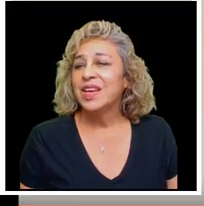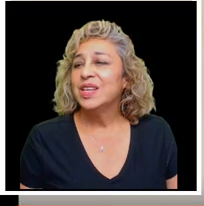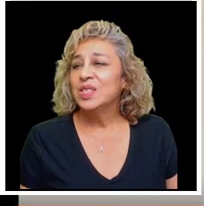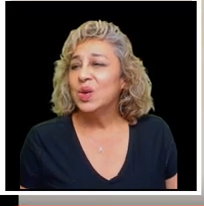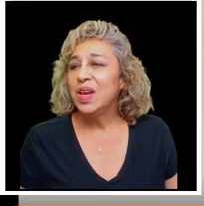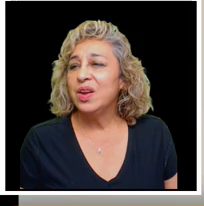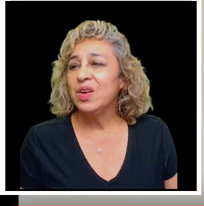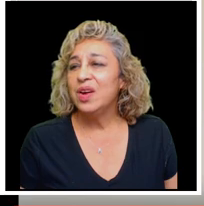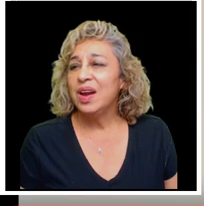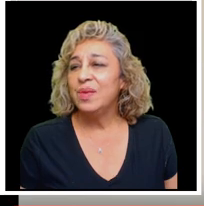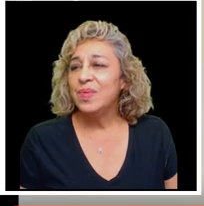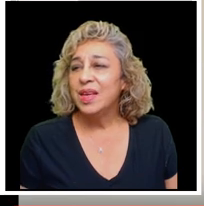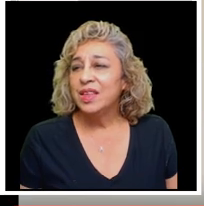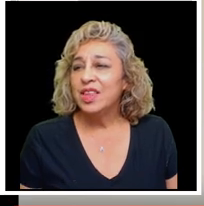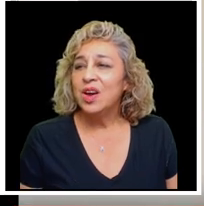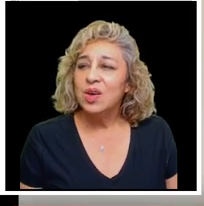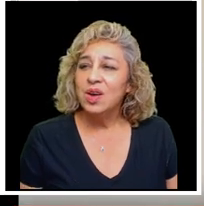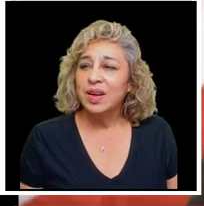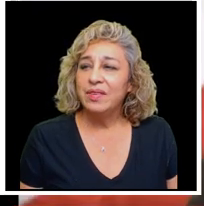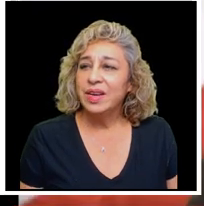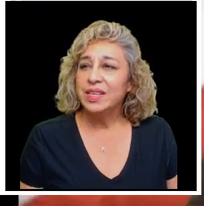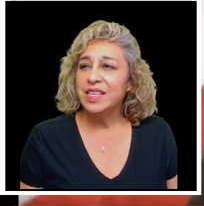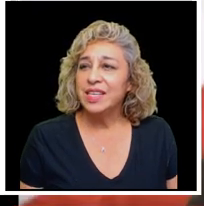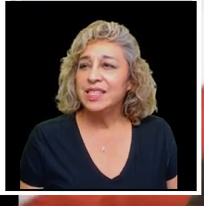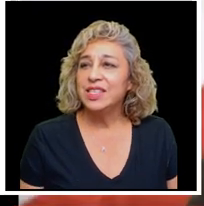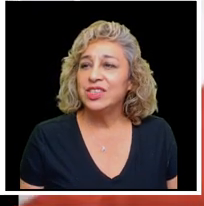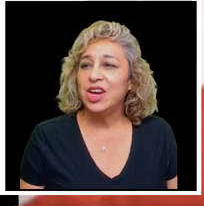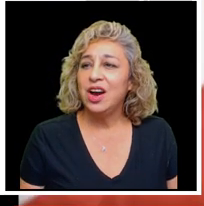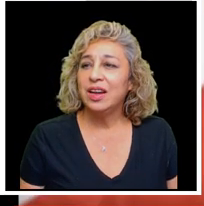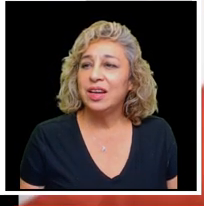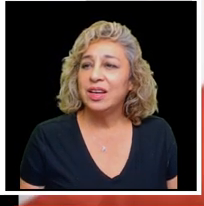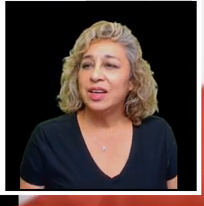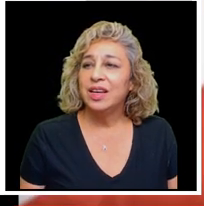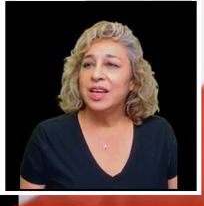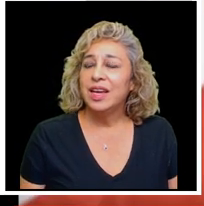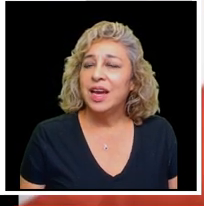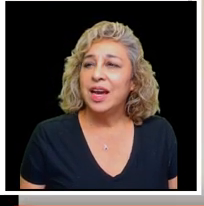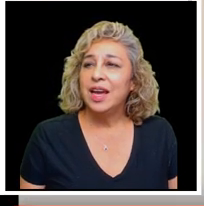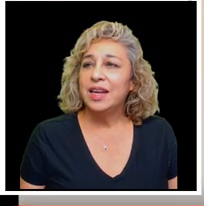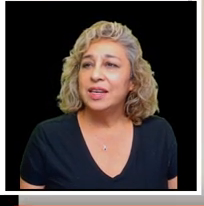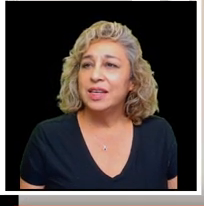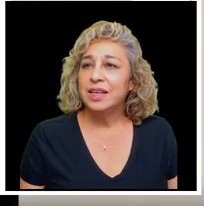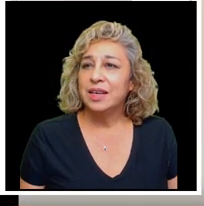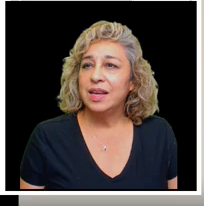so here they all are giving a chance to talk